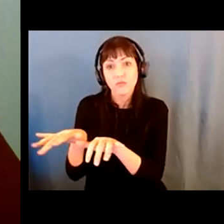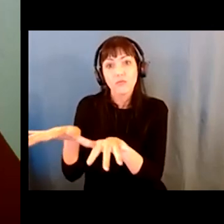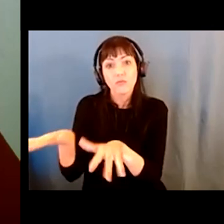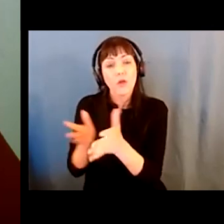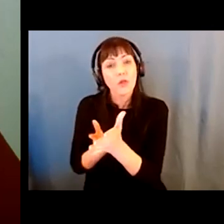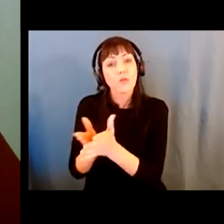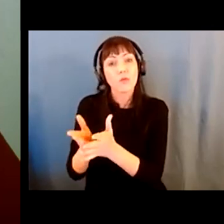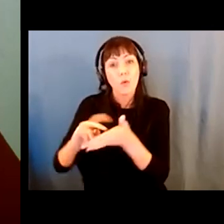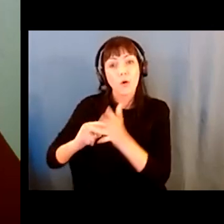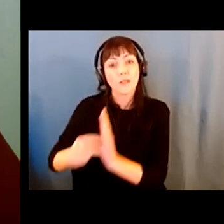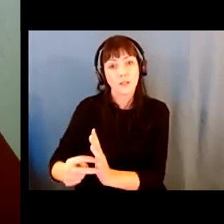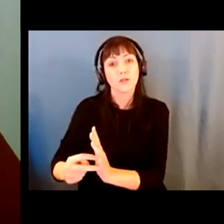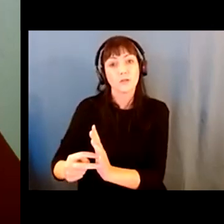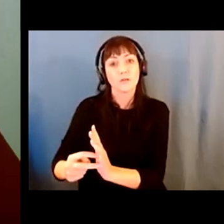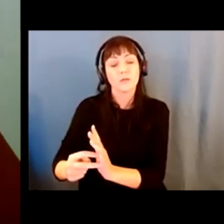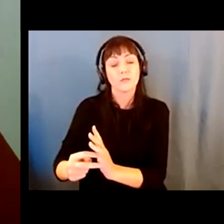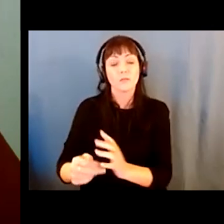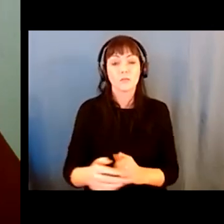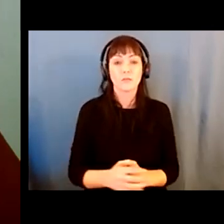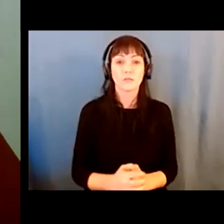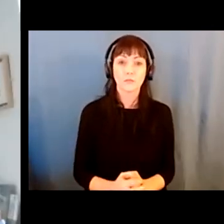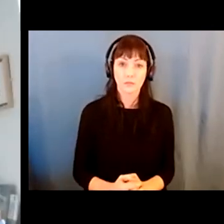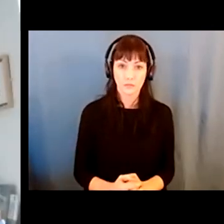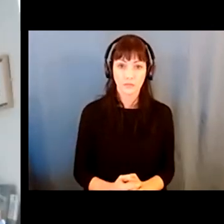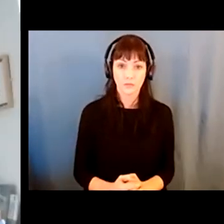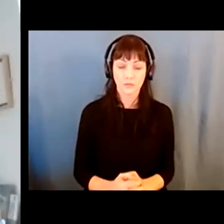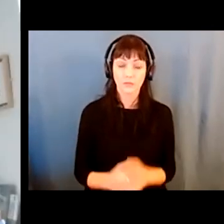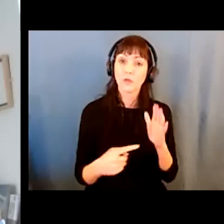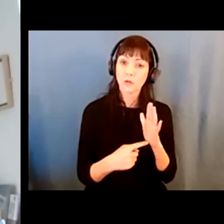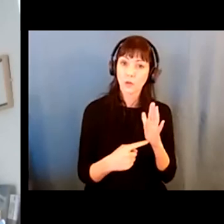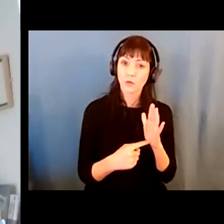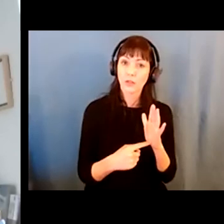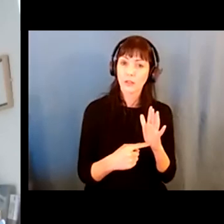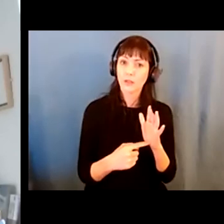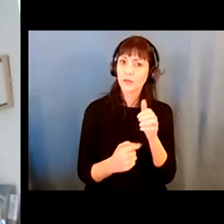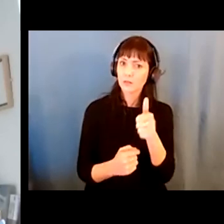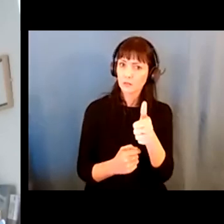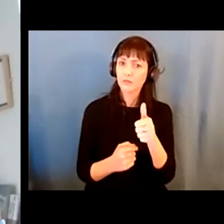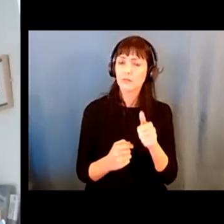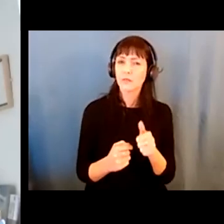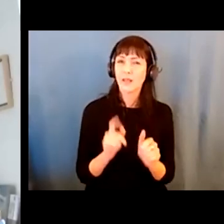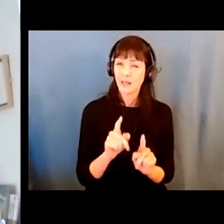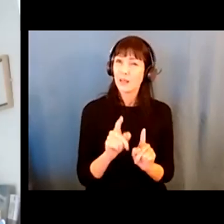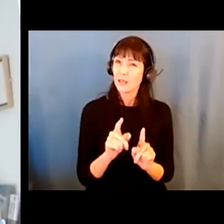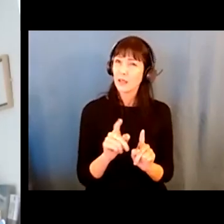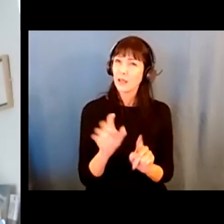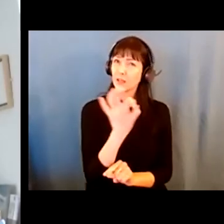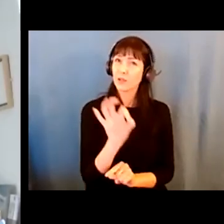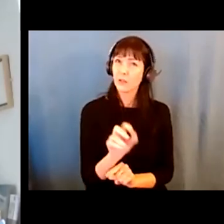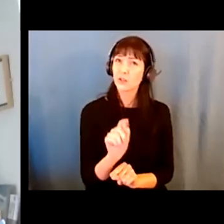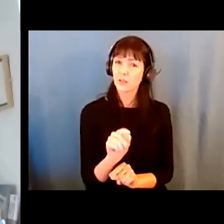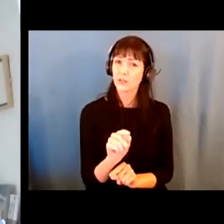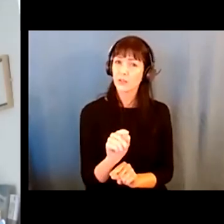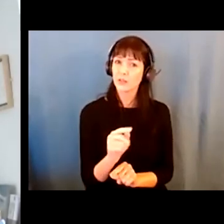the organisation. Yes. Yeah, I mean, that's a big question as well, isn't it? When I work with a large